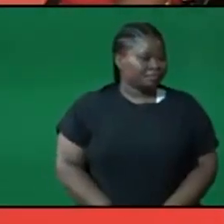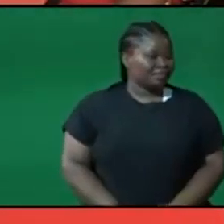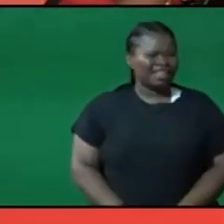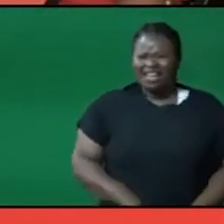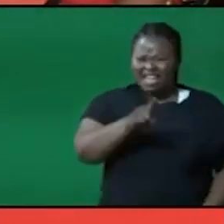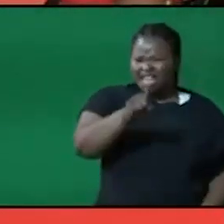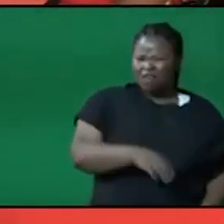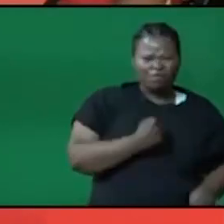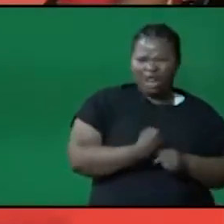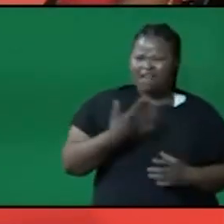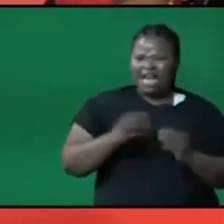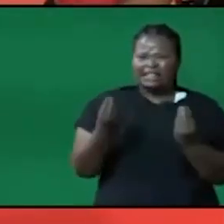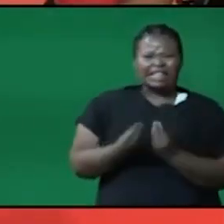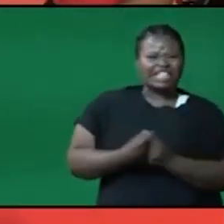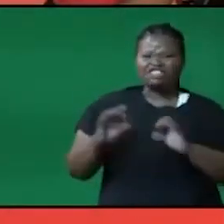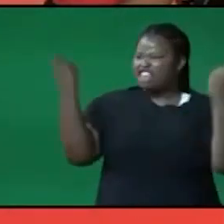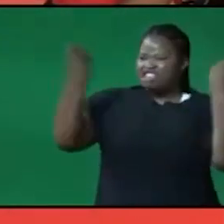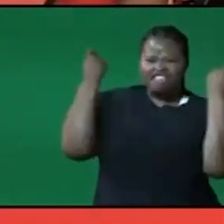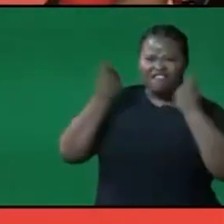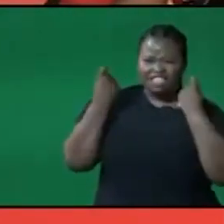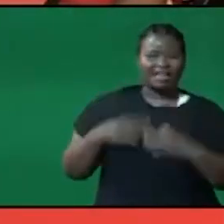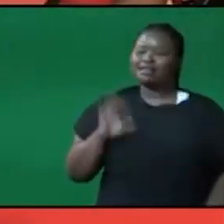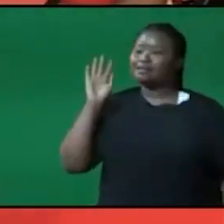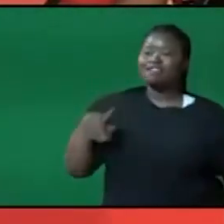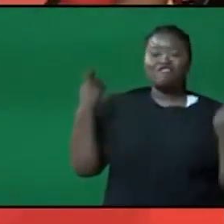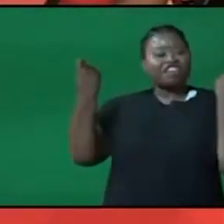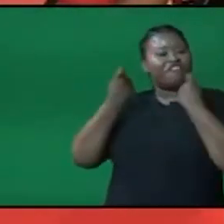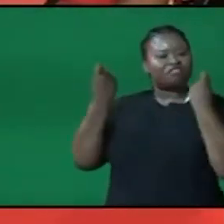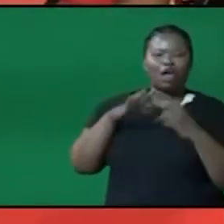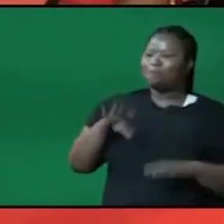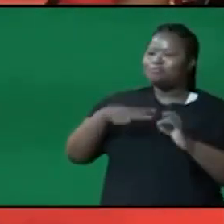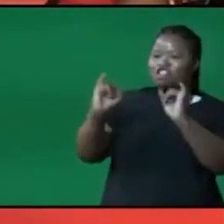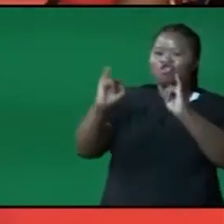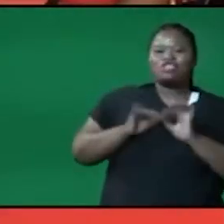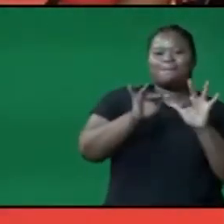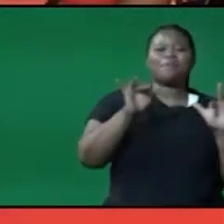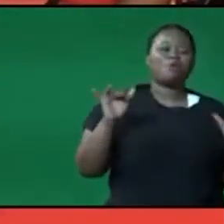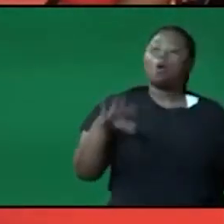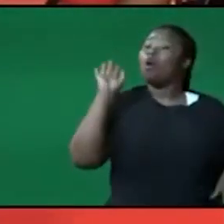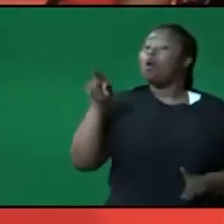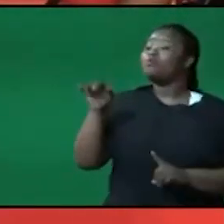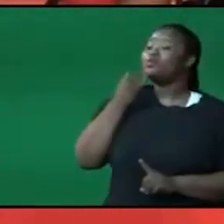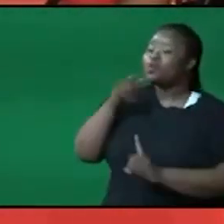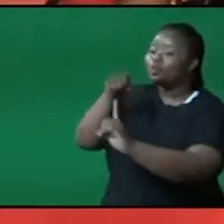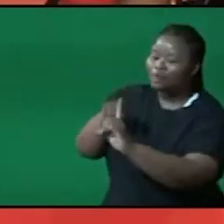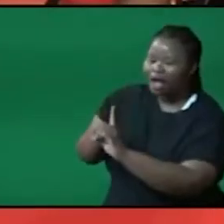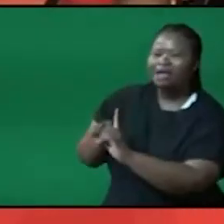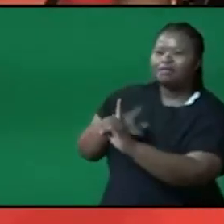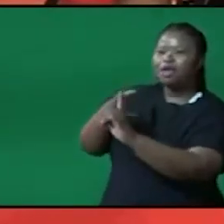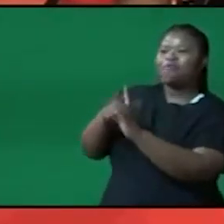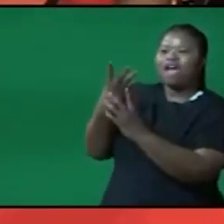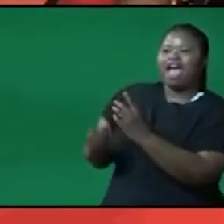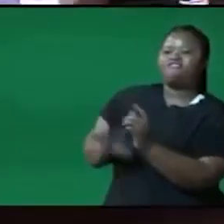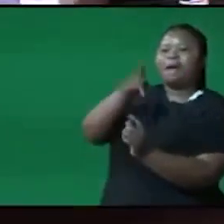ka ra le tsamaye mabaka wa tswa o ta ro tsamaya gathering ba re ba tsebisha batho ba re o ke mamang o na